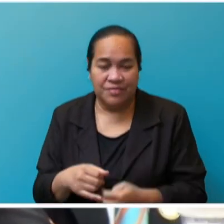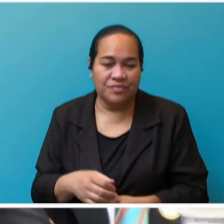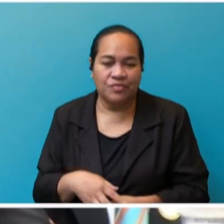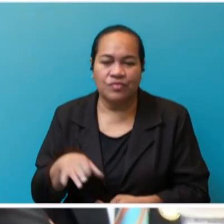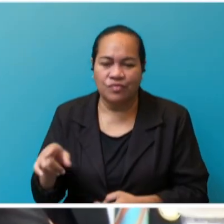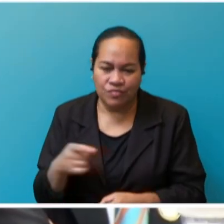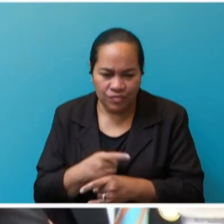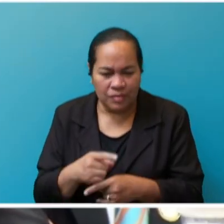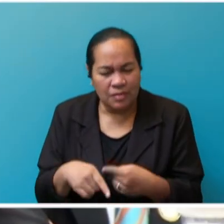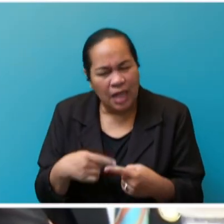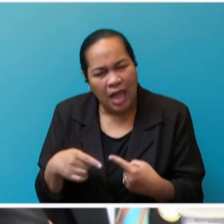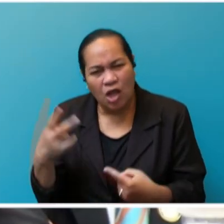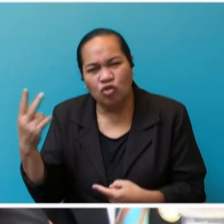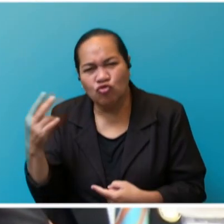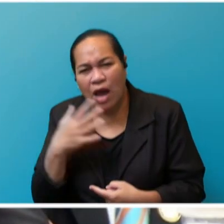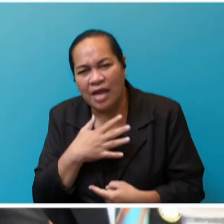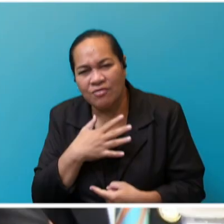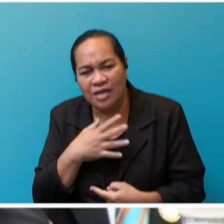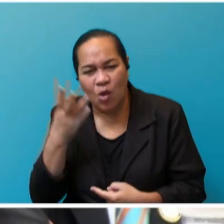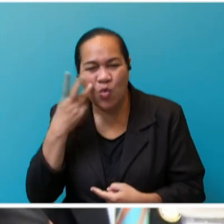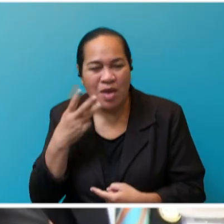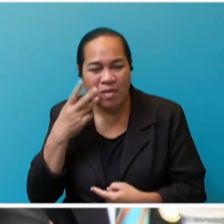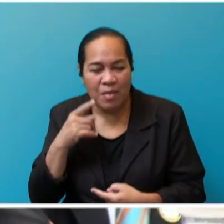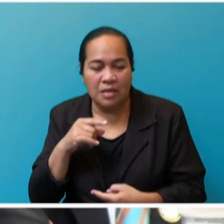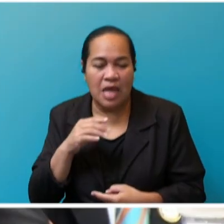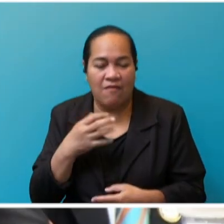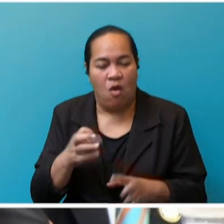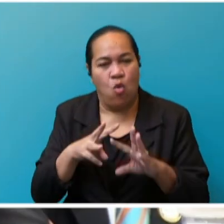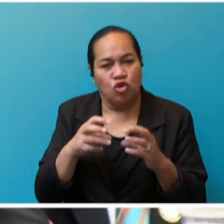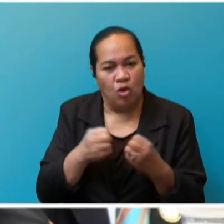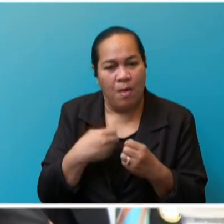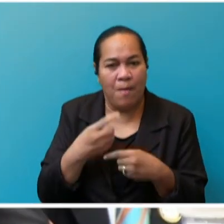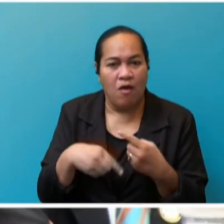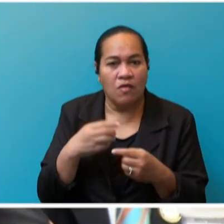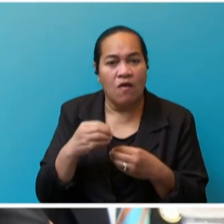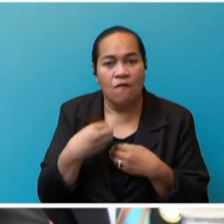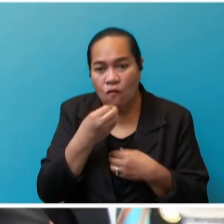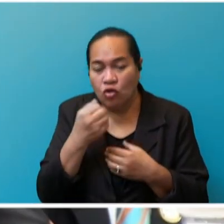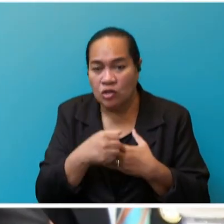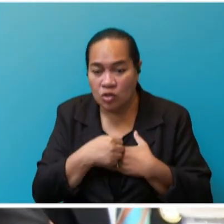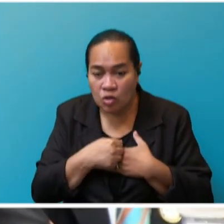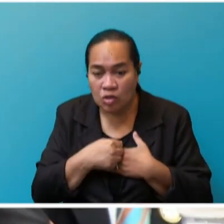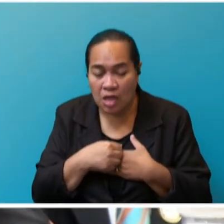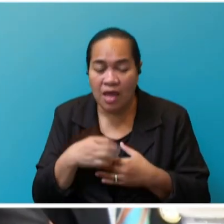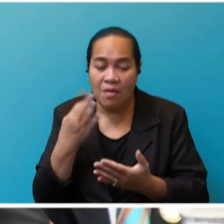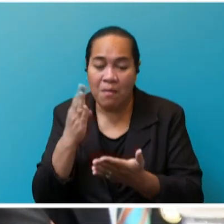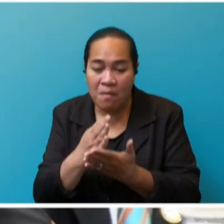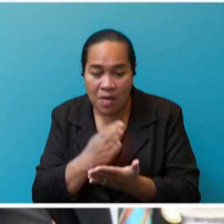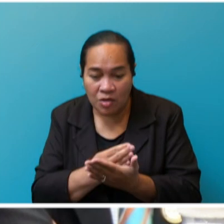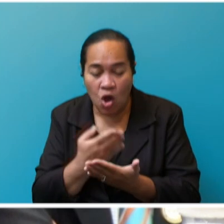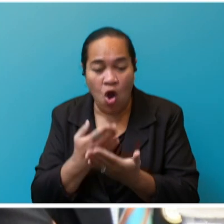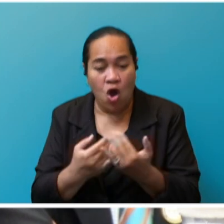About 200 women from 5 districts benefited from workshops on food security, financial literacy, and online safety awareness